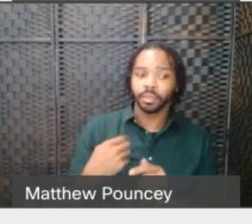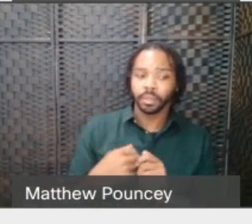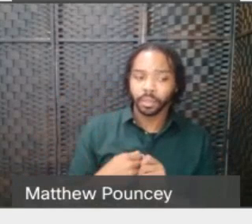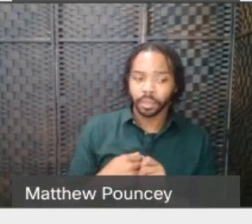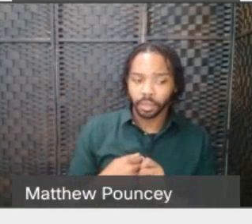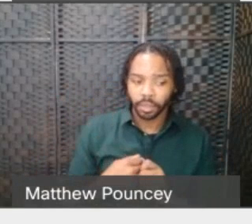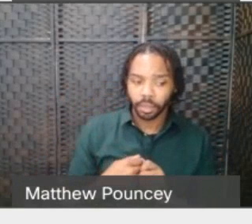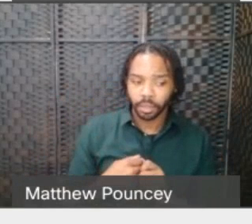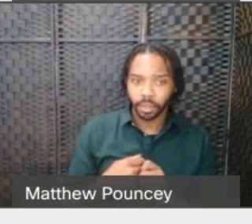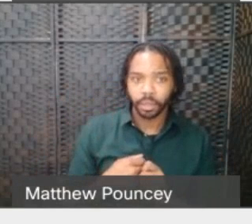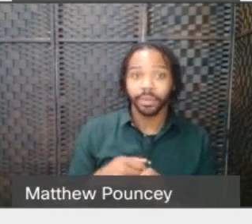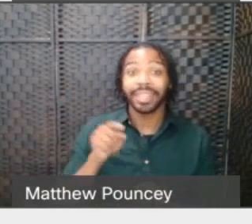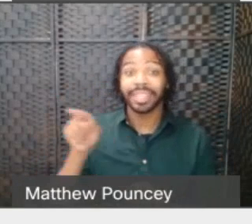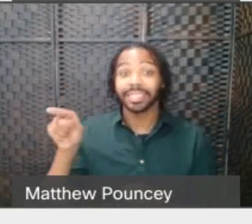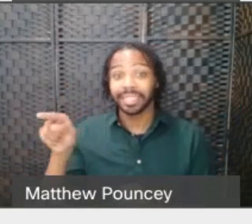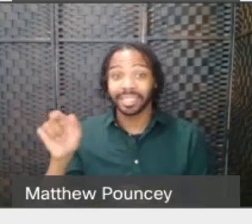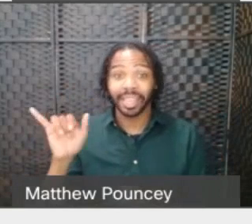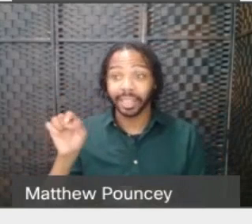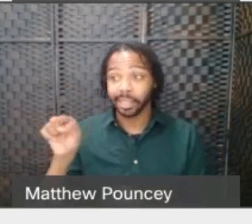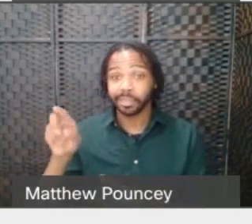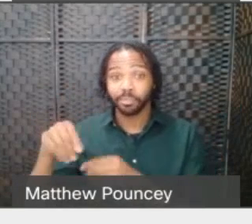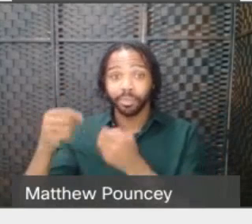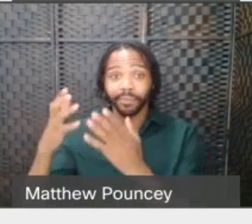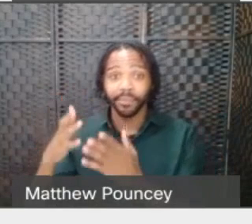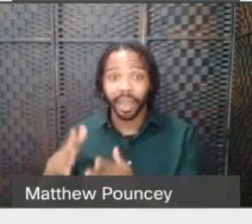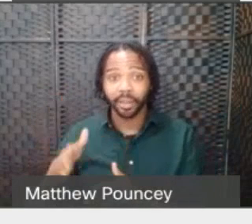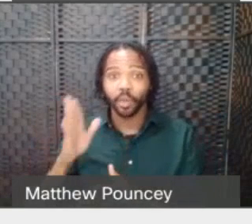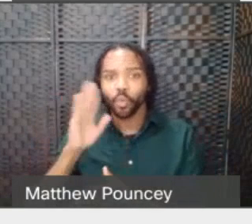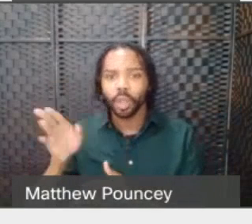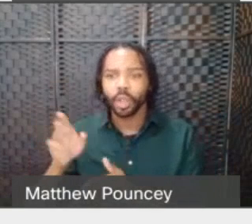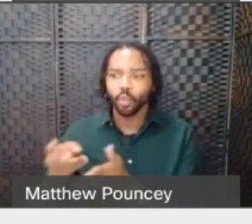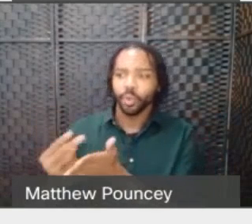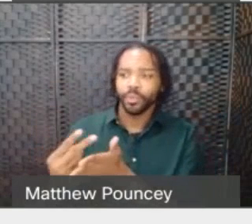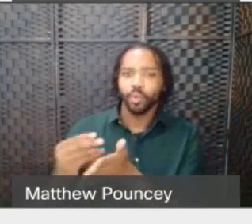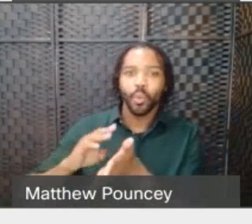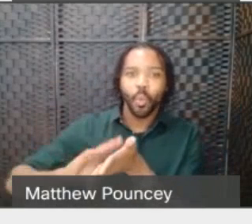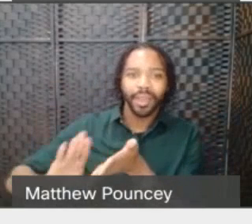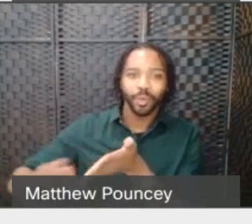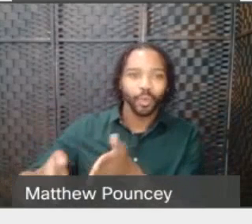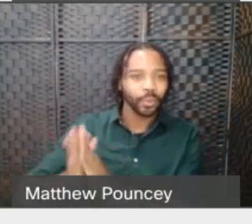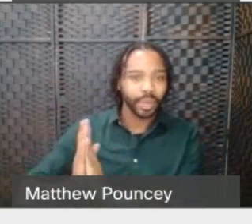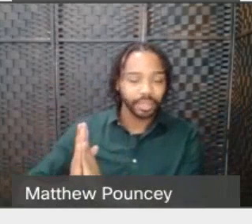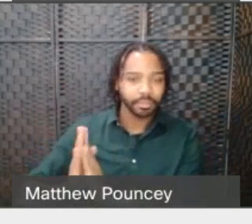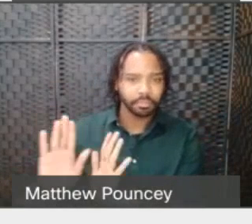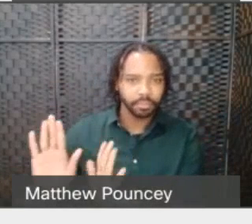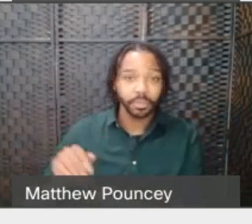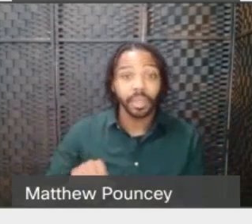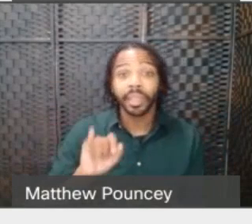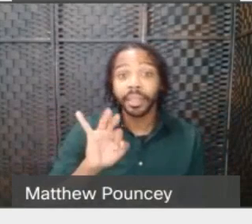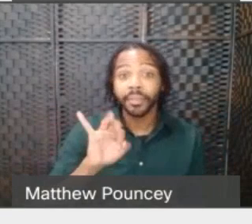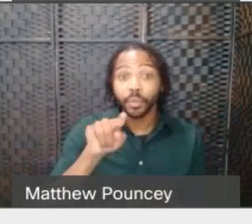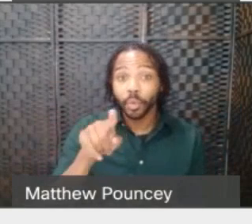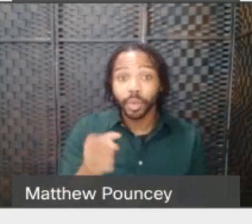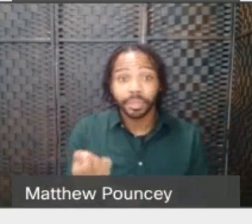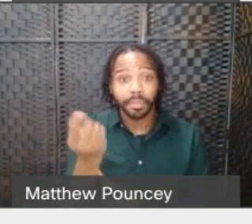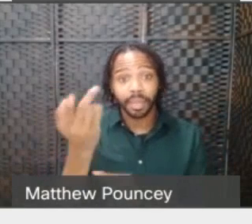to mean that the provider is going to review the waiver request. If you are submitting a waiver